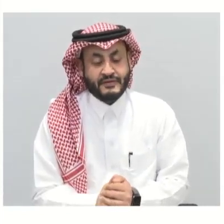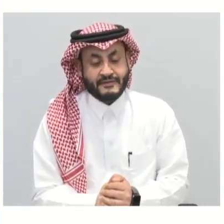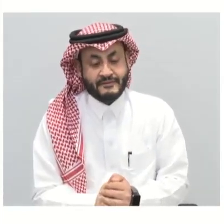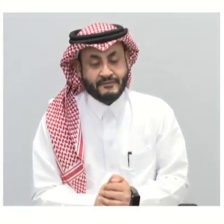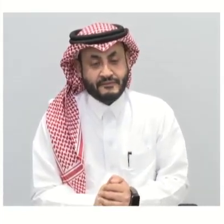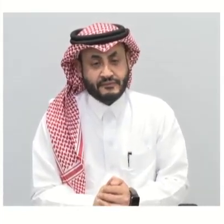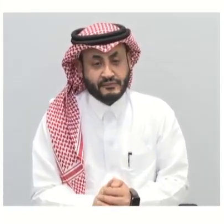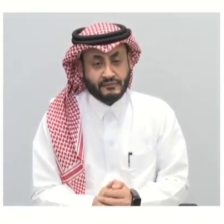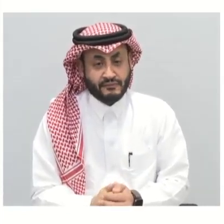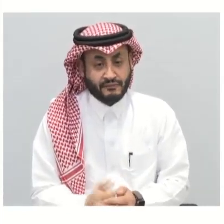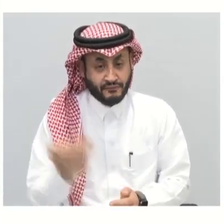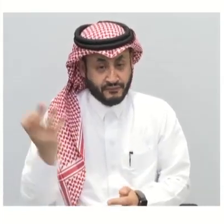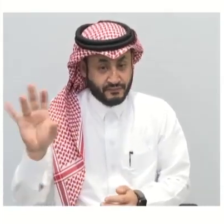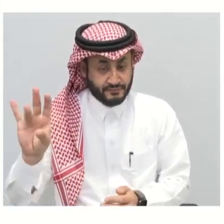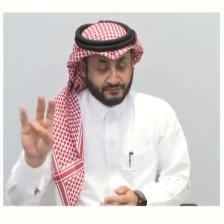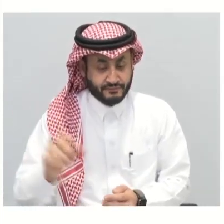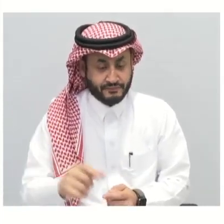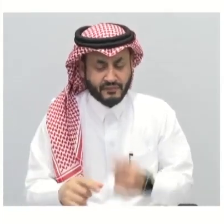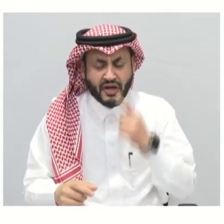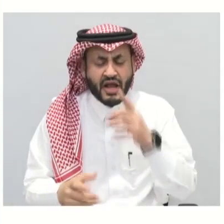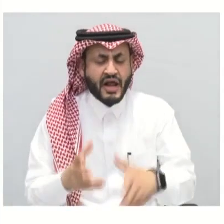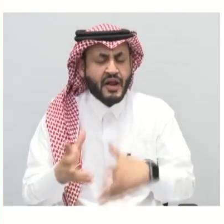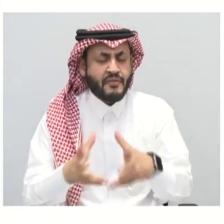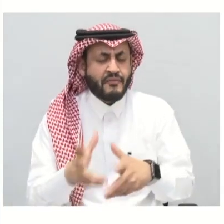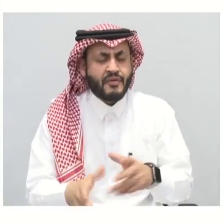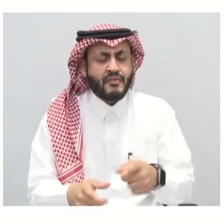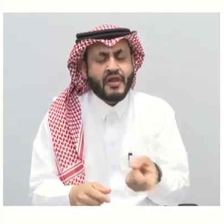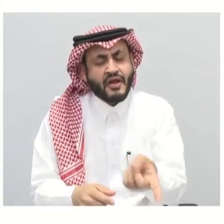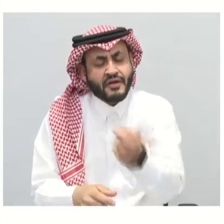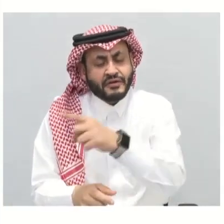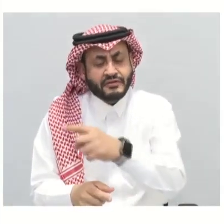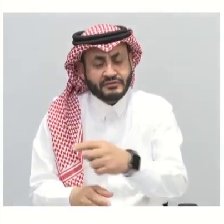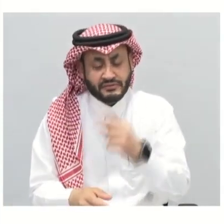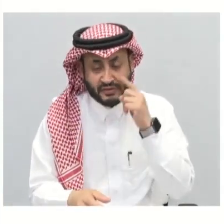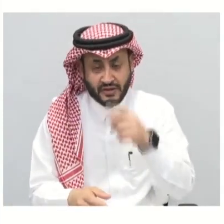On page 47, we are going to talk about the future with the